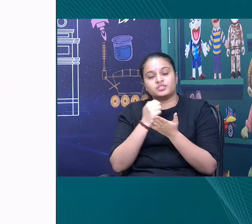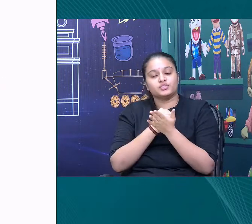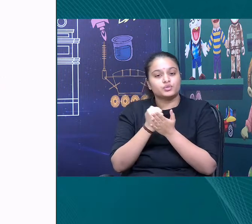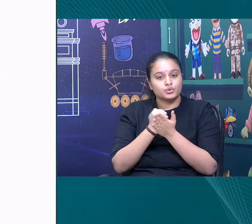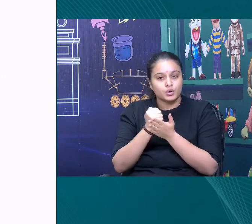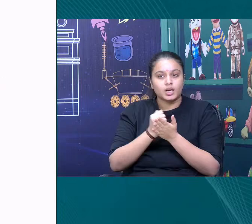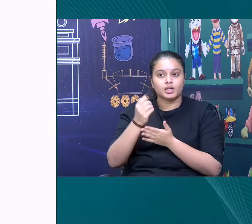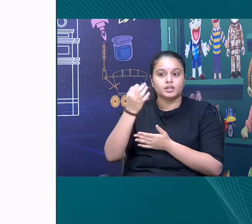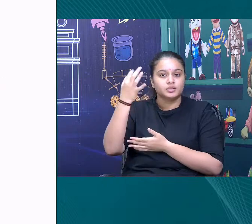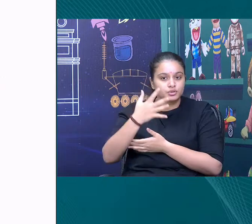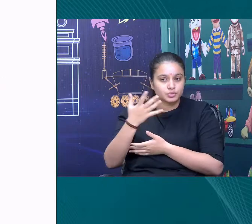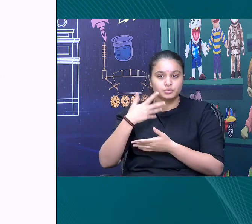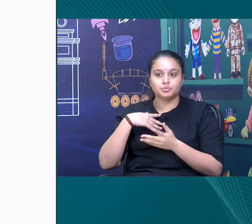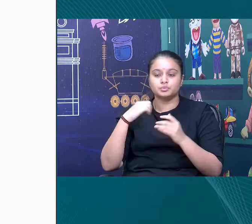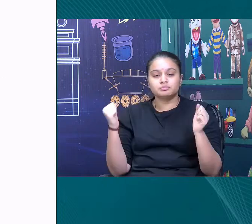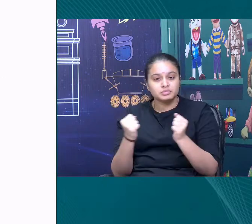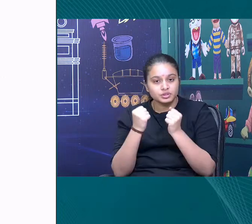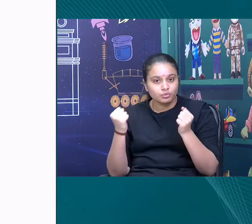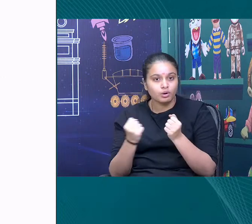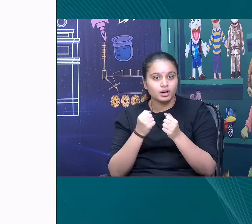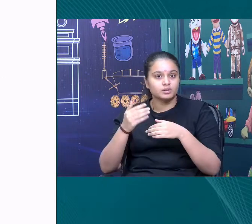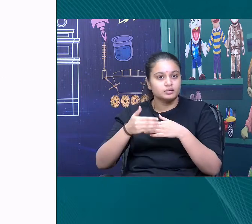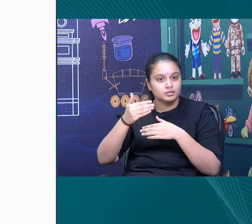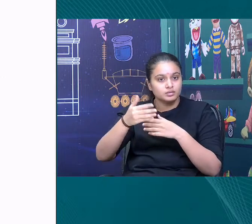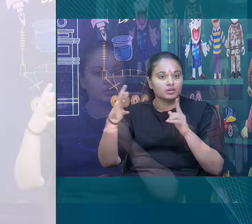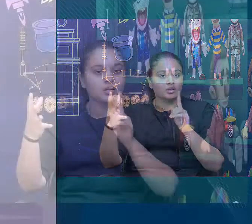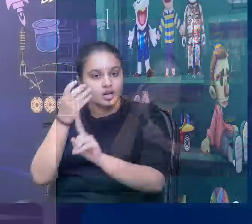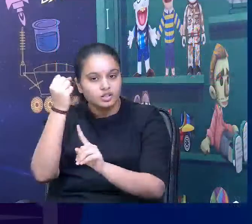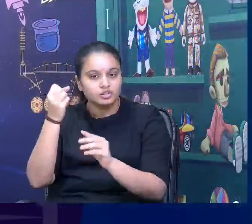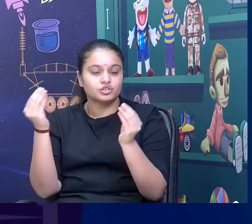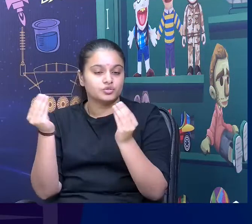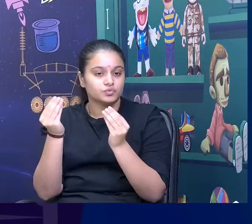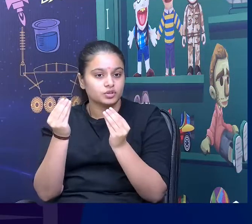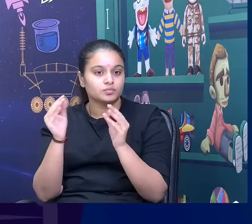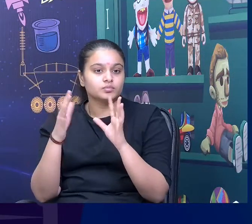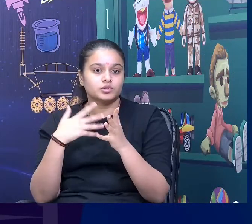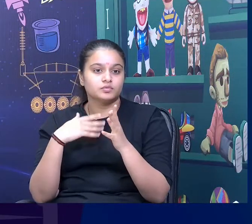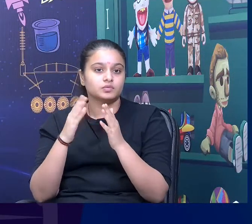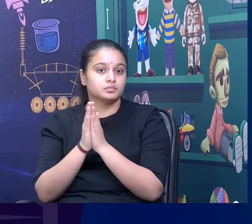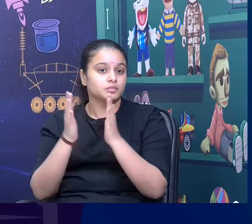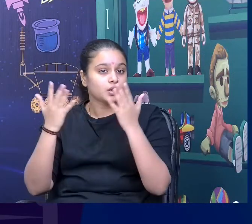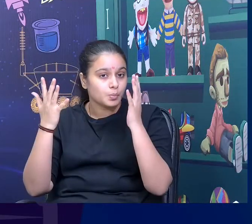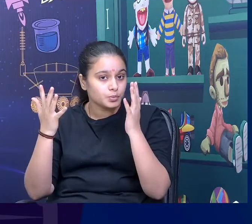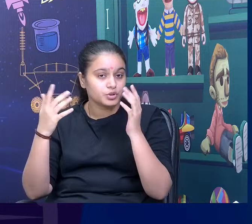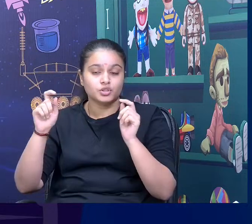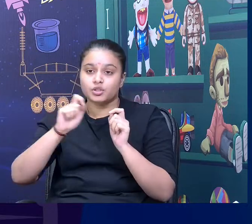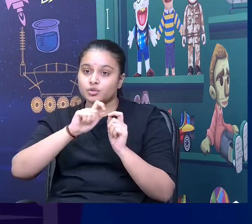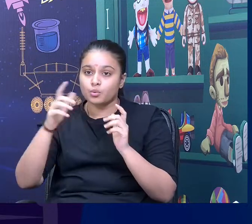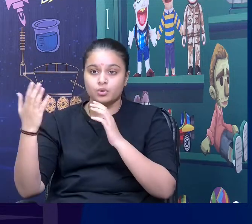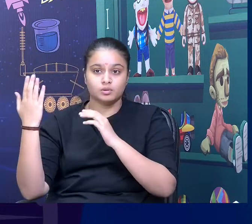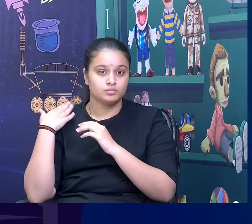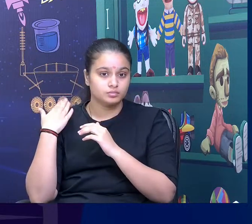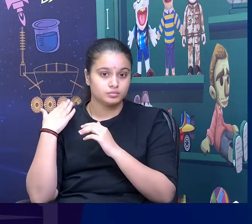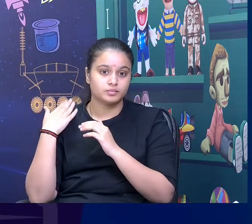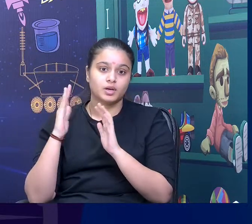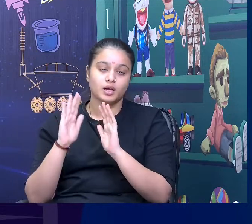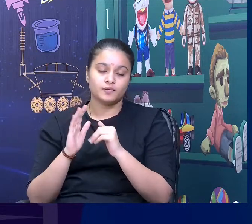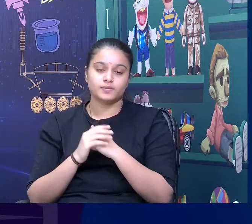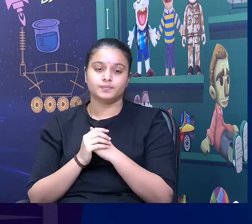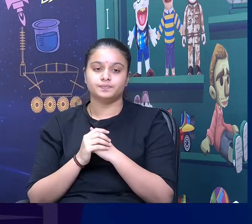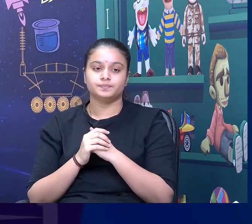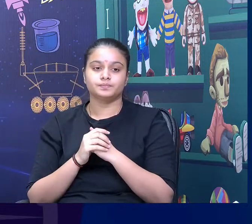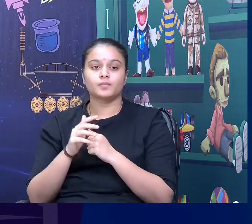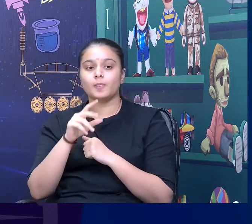trying something new, struggling forward, achieving something. So we should appreciate all of that in each other as well. And